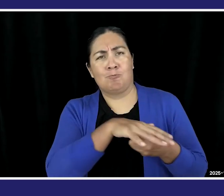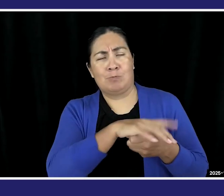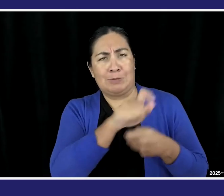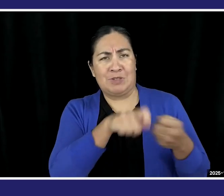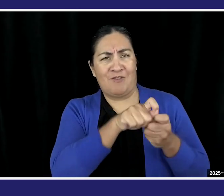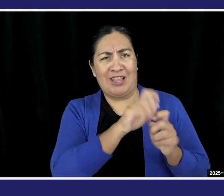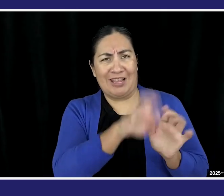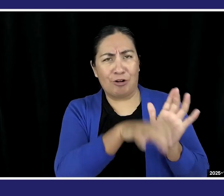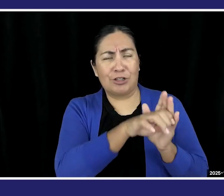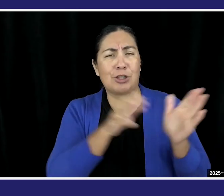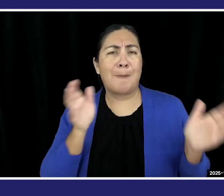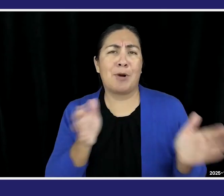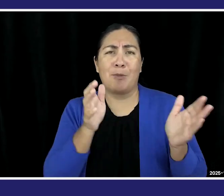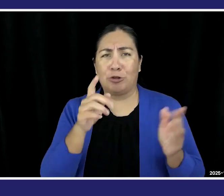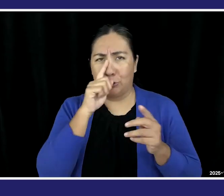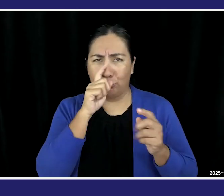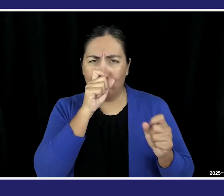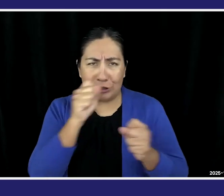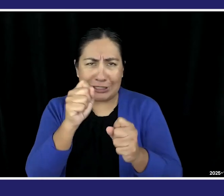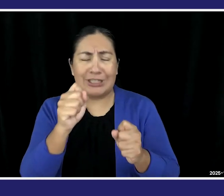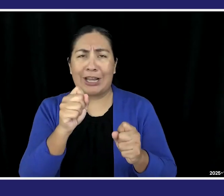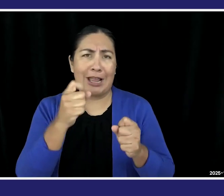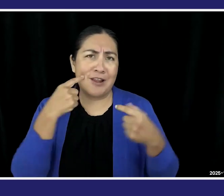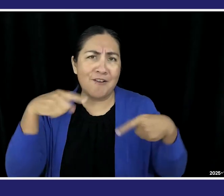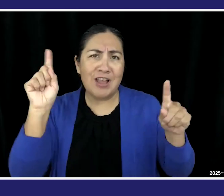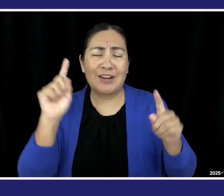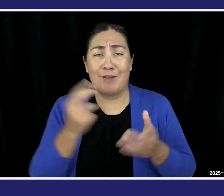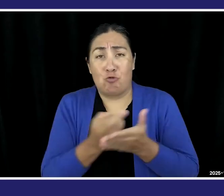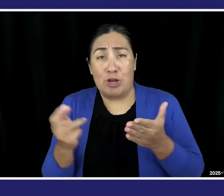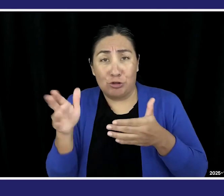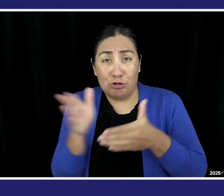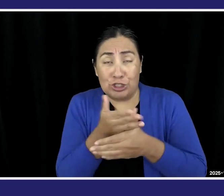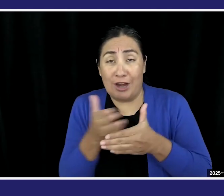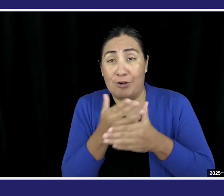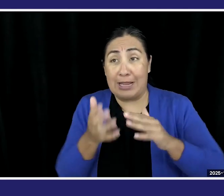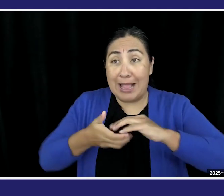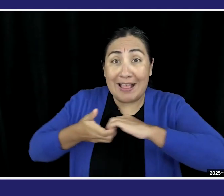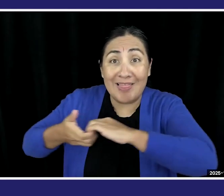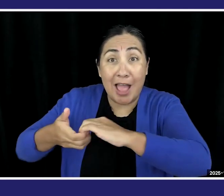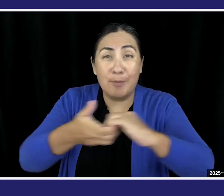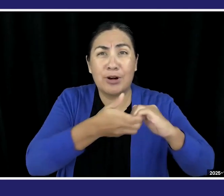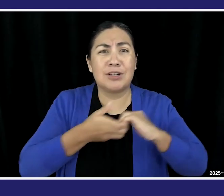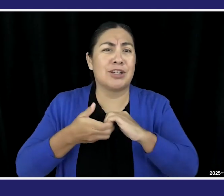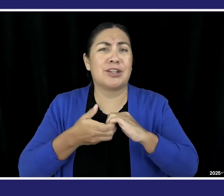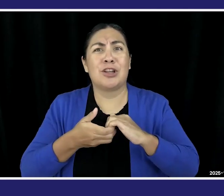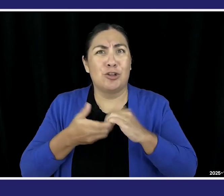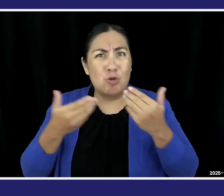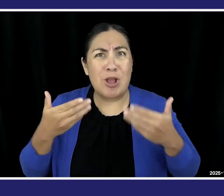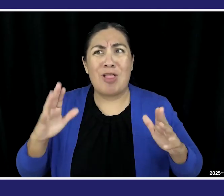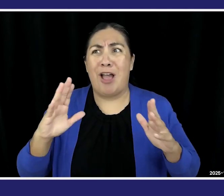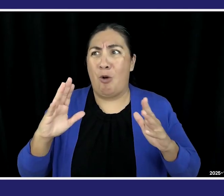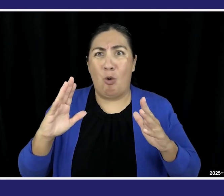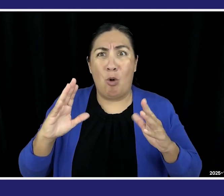promote strategic and effective, resource sharing and collaboration to leverage limited resources that